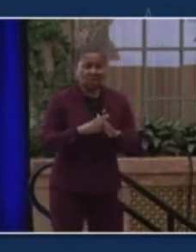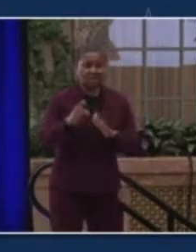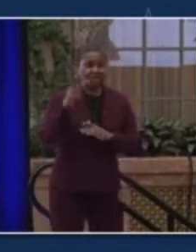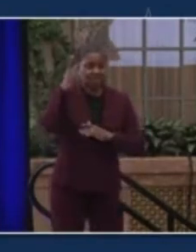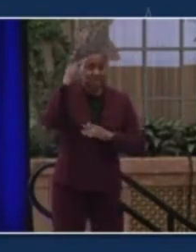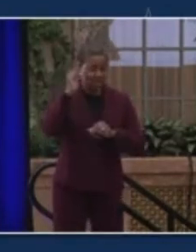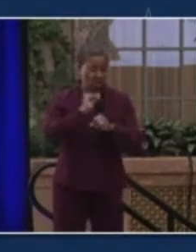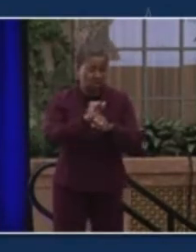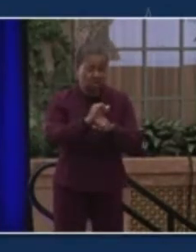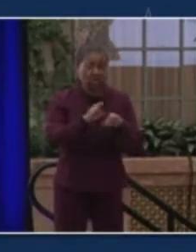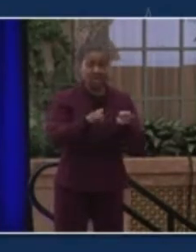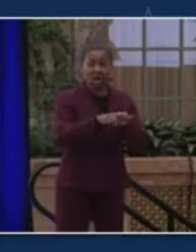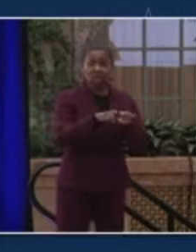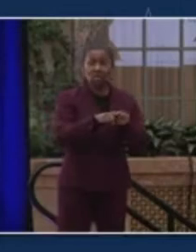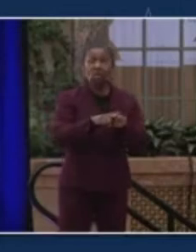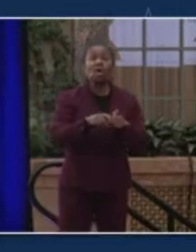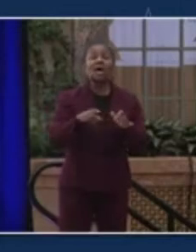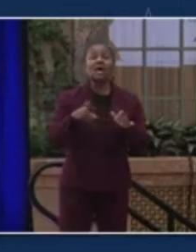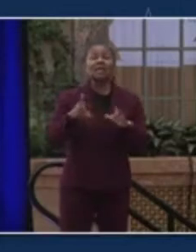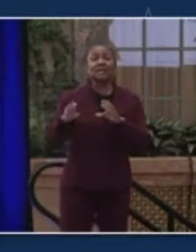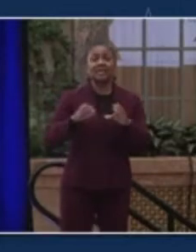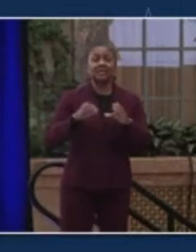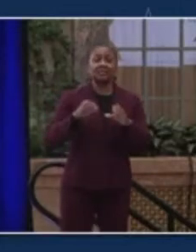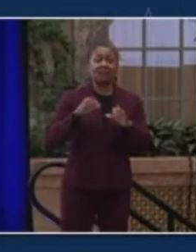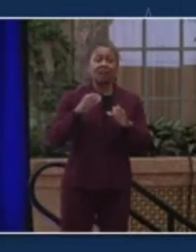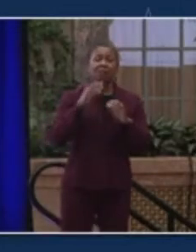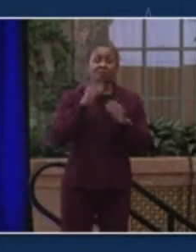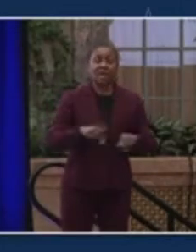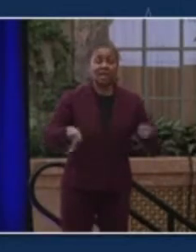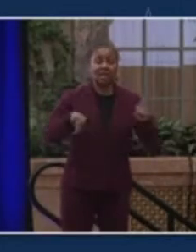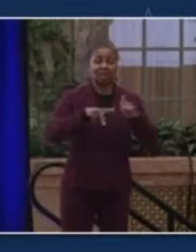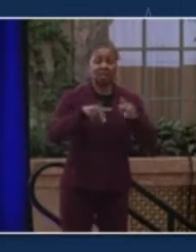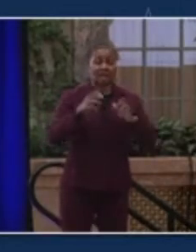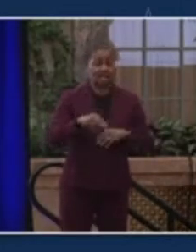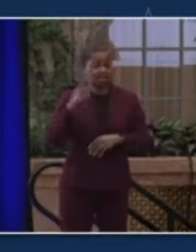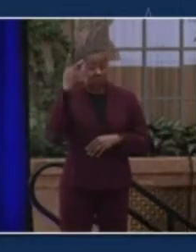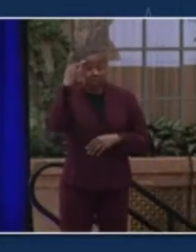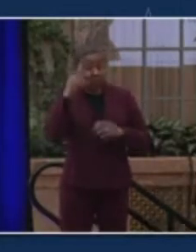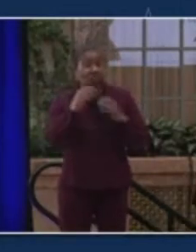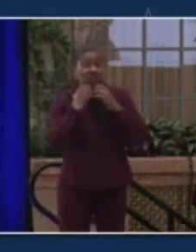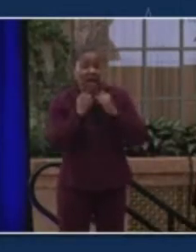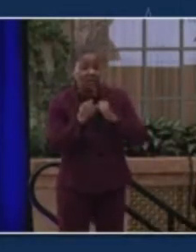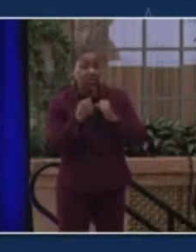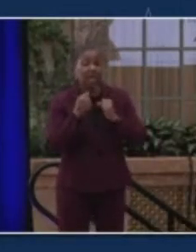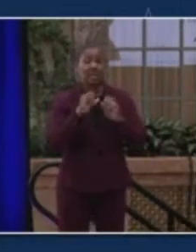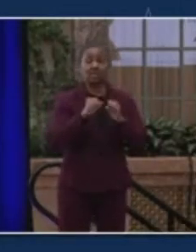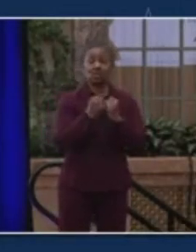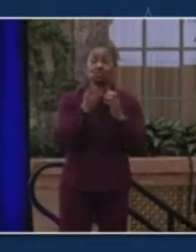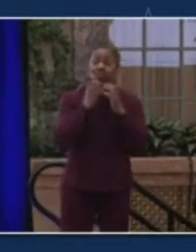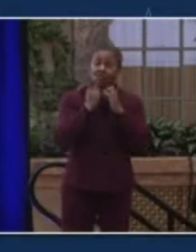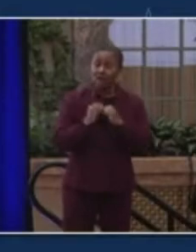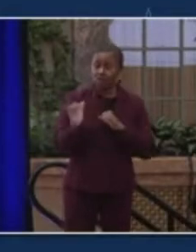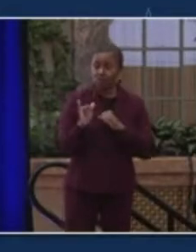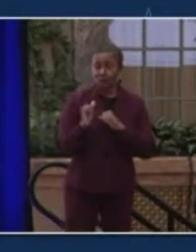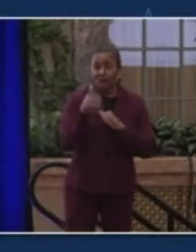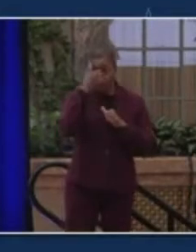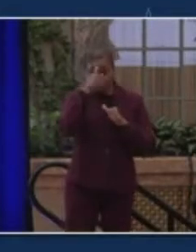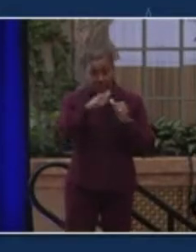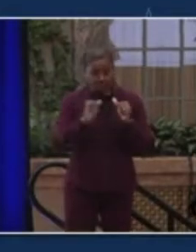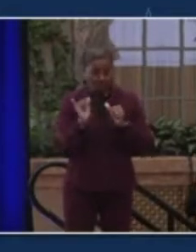and also cut his political values and his social values as well. And I want you to remember